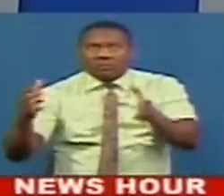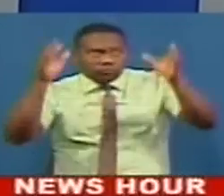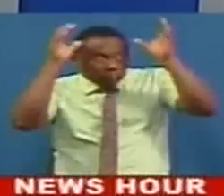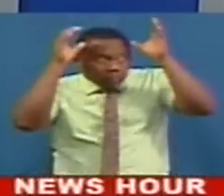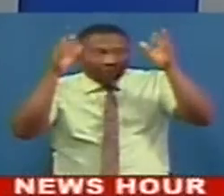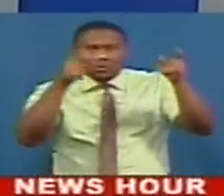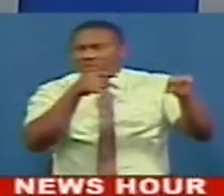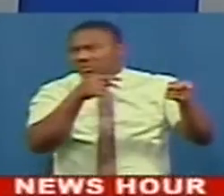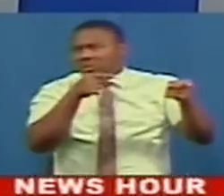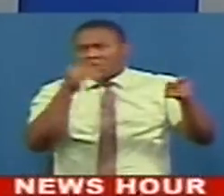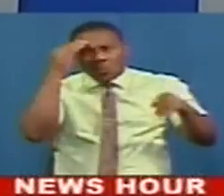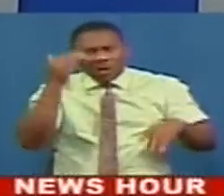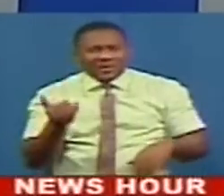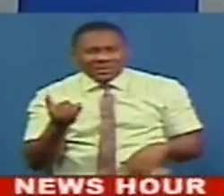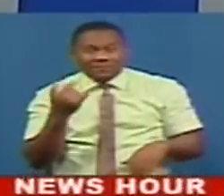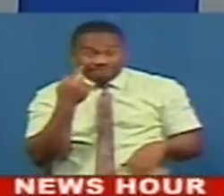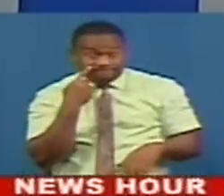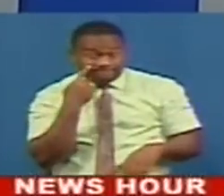a paltry fee.